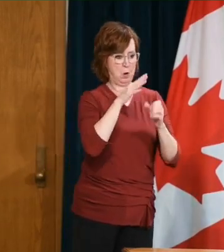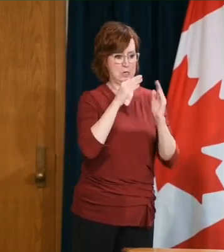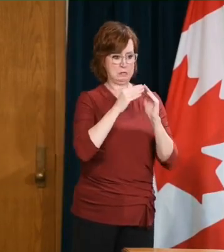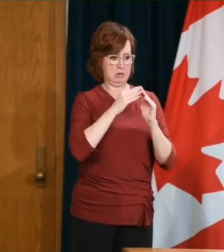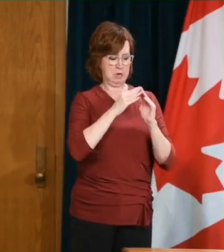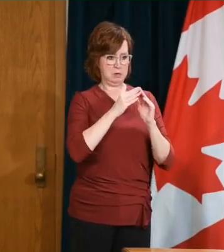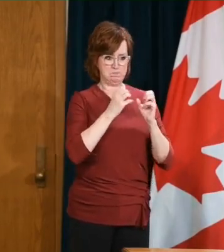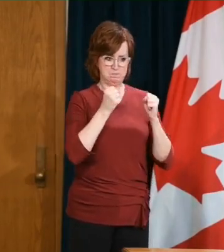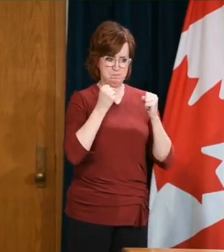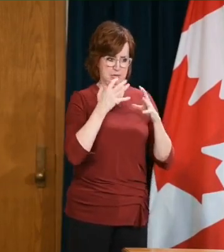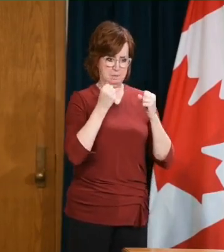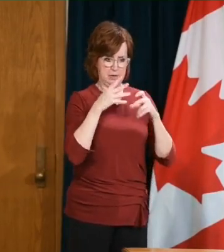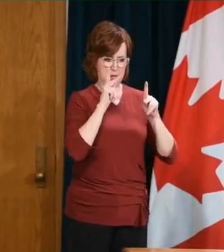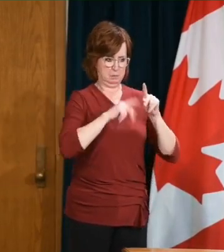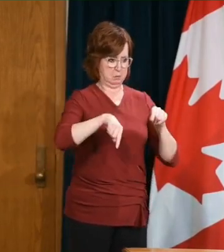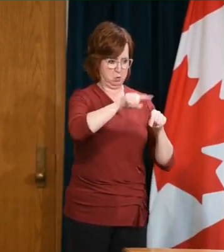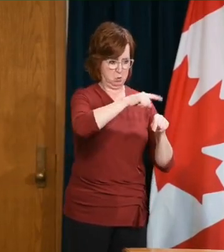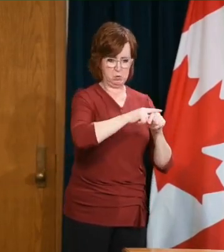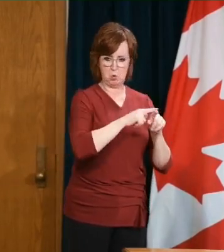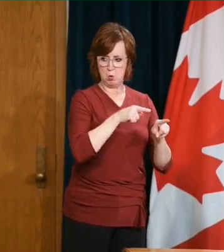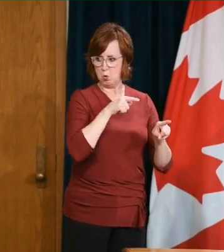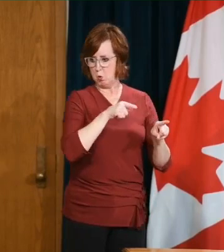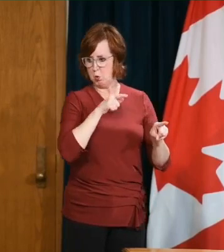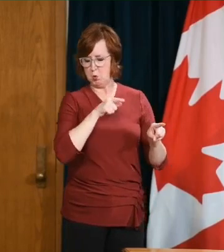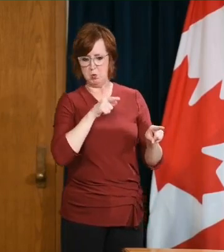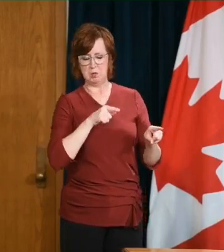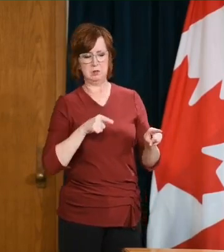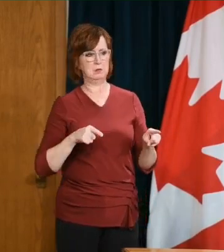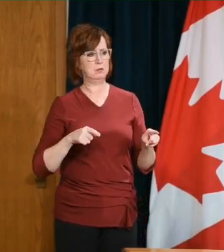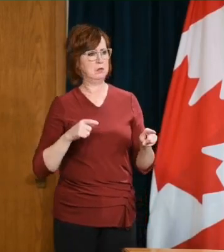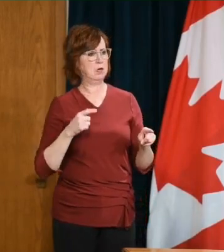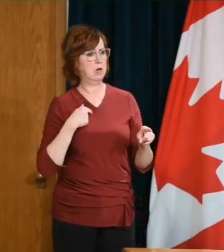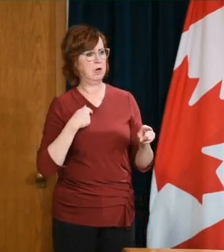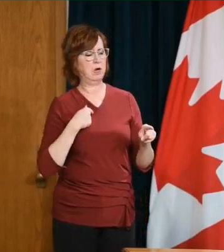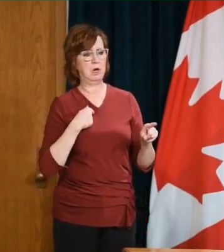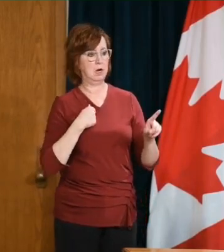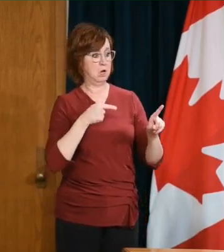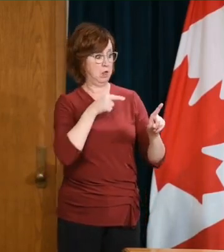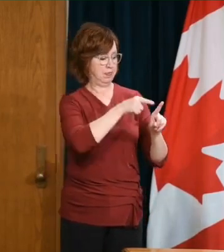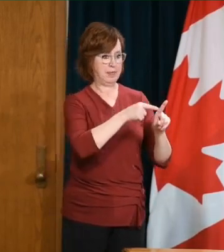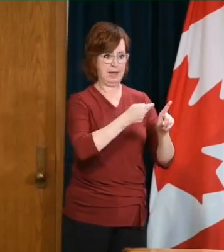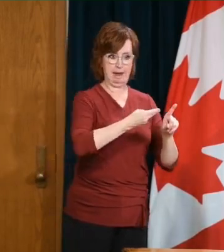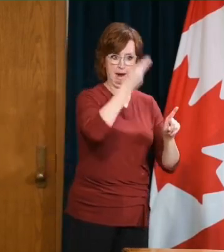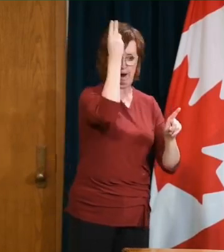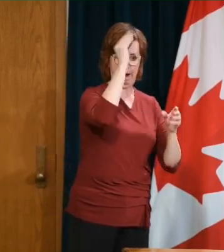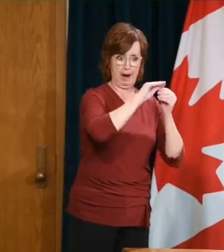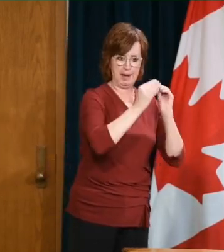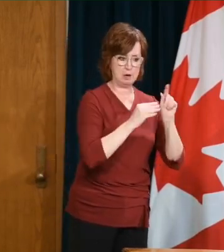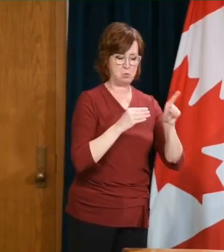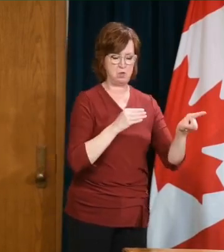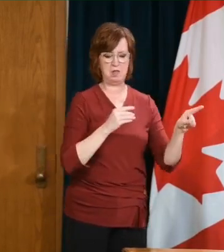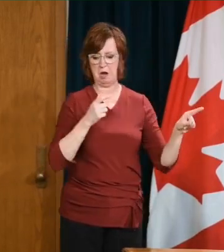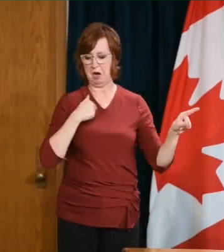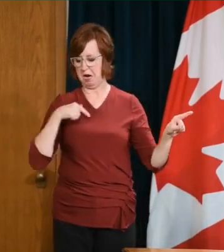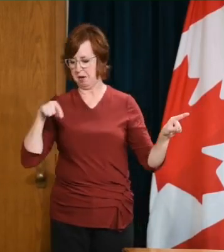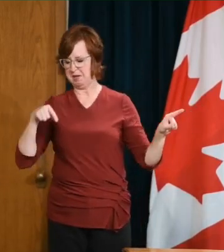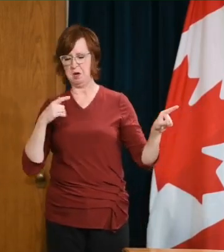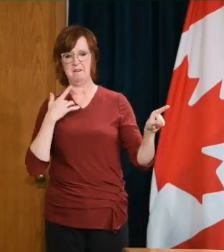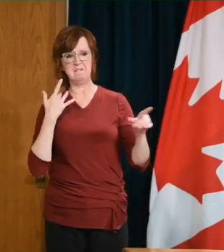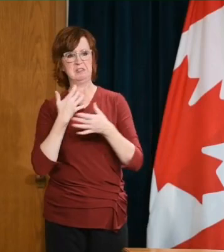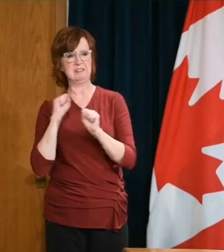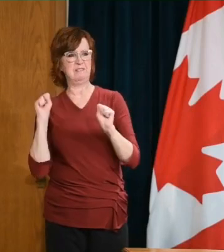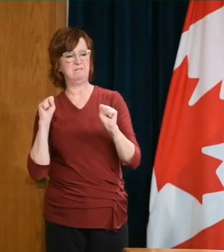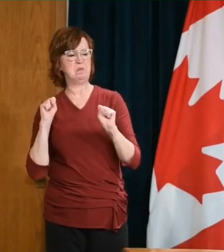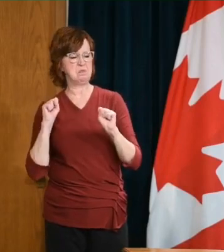should be absolutely no sense that, okay, I'm fine because I'm in this part of the province which has lower number of cases. So I think that absolutely